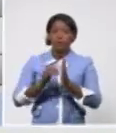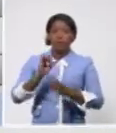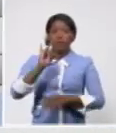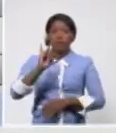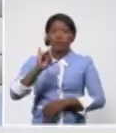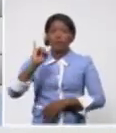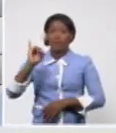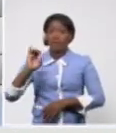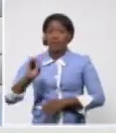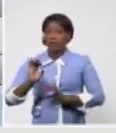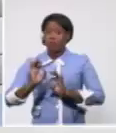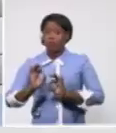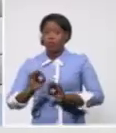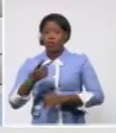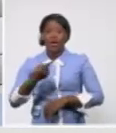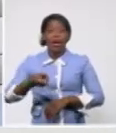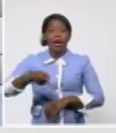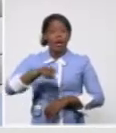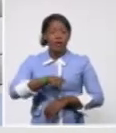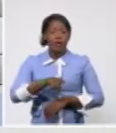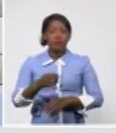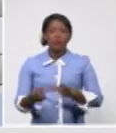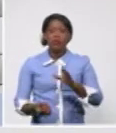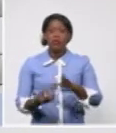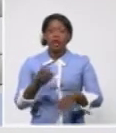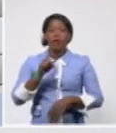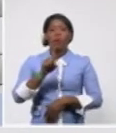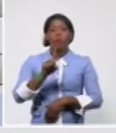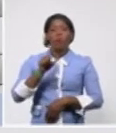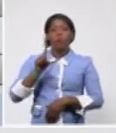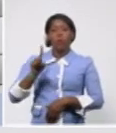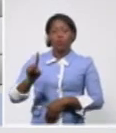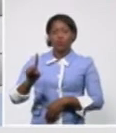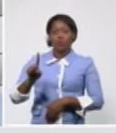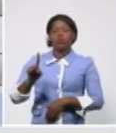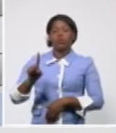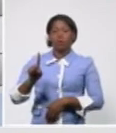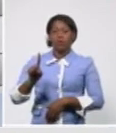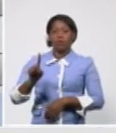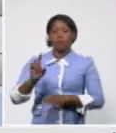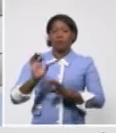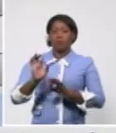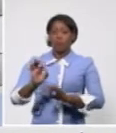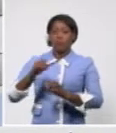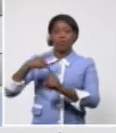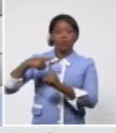282 in the Genetic Engineering and Biotechnology Center Lab. Of the